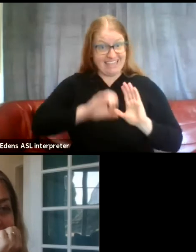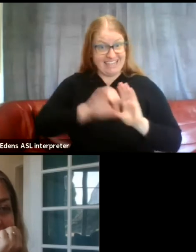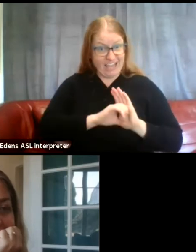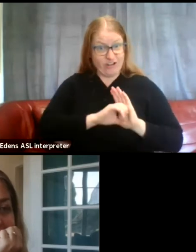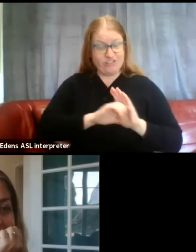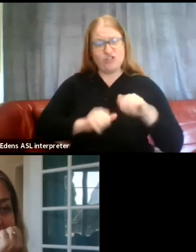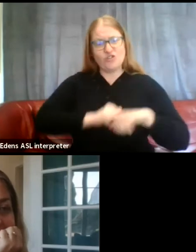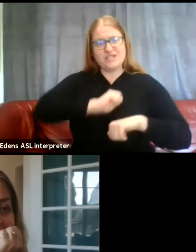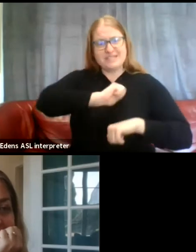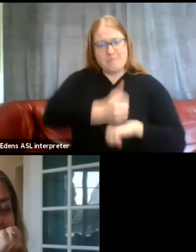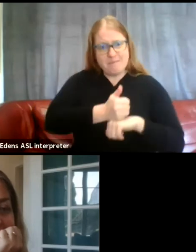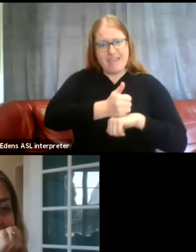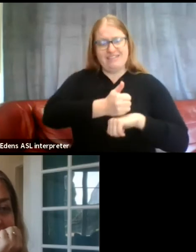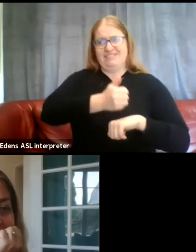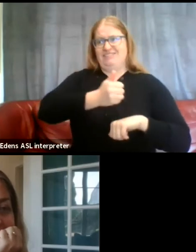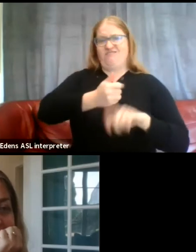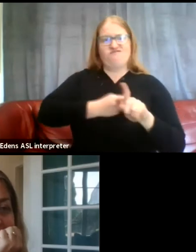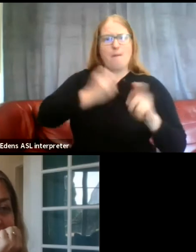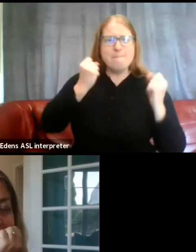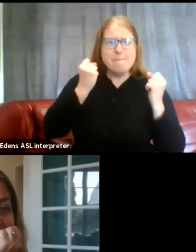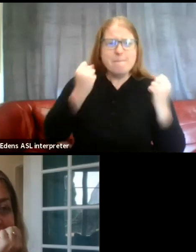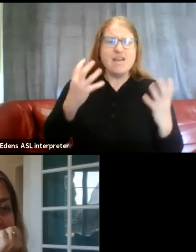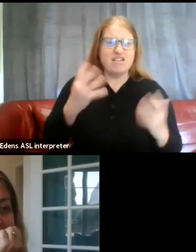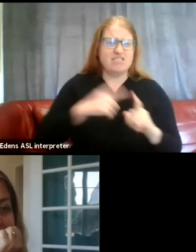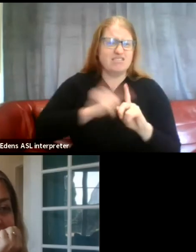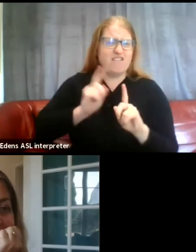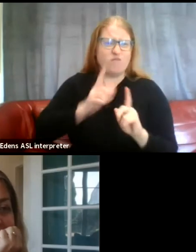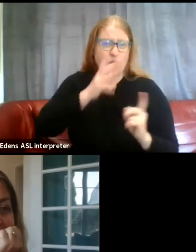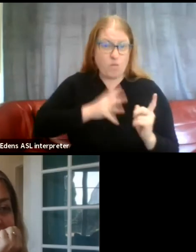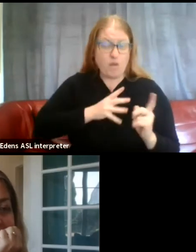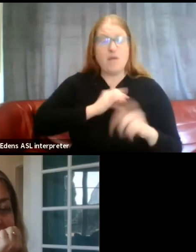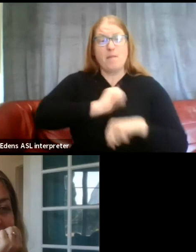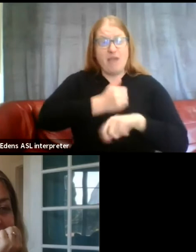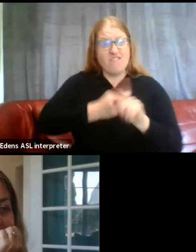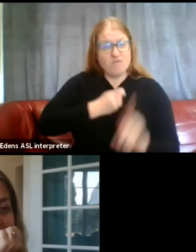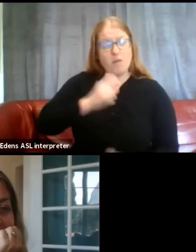variety of different women. I mean, it's partially based on Carol Leifer, who is Jewish,